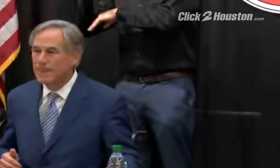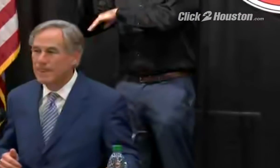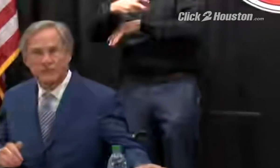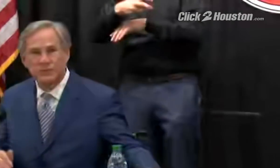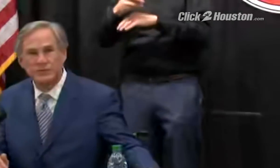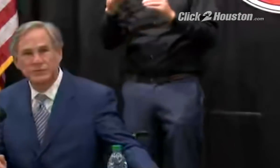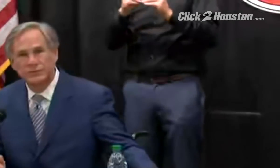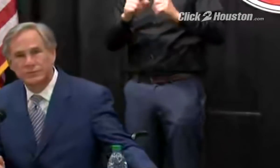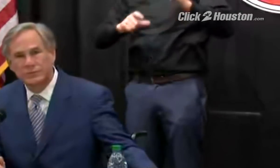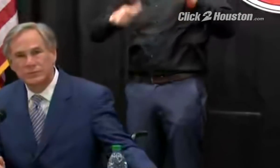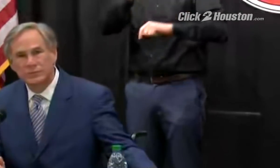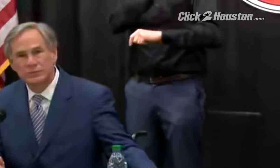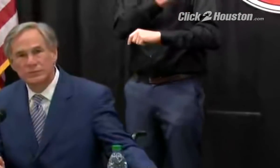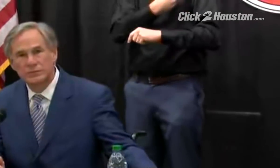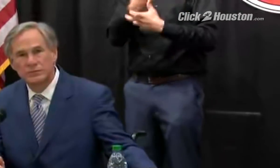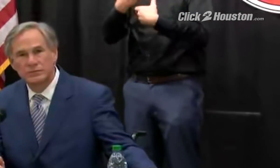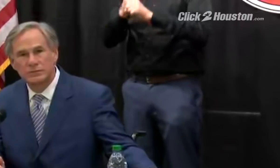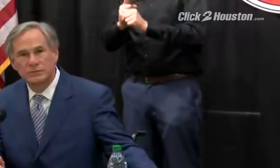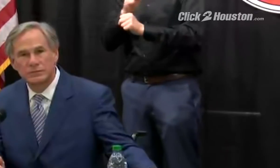Yes, sir.